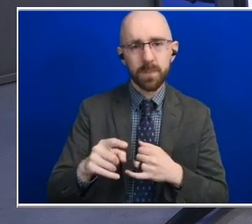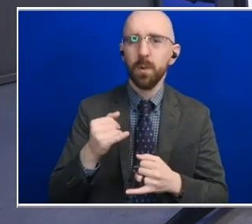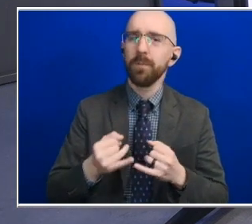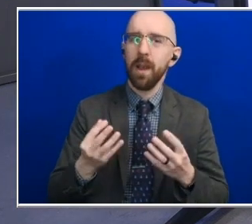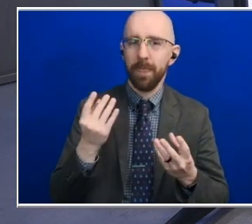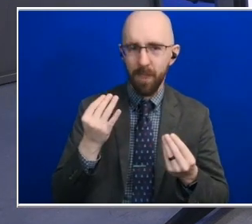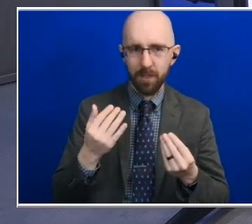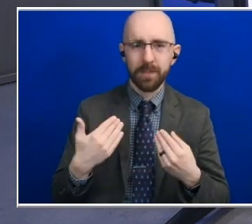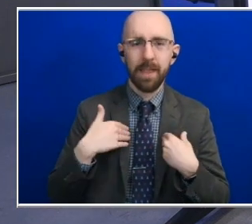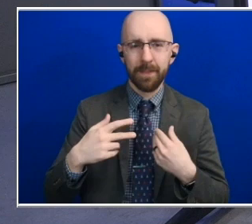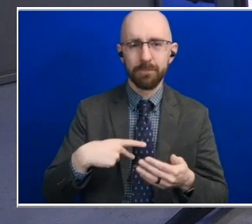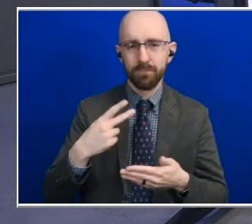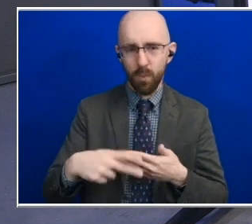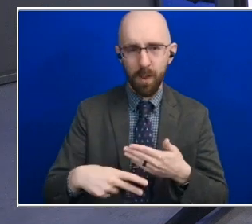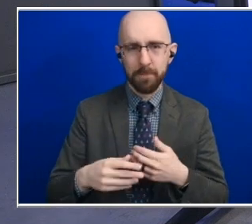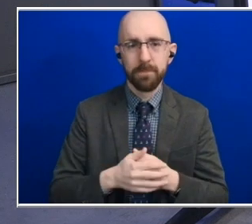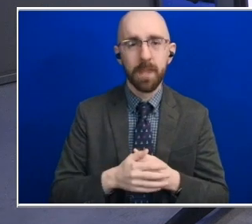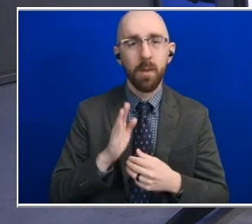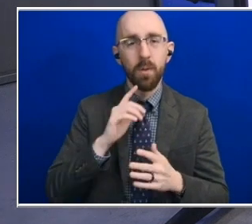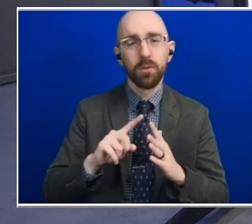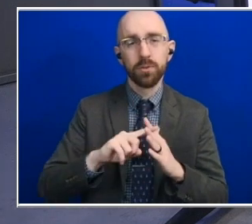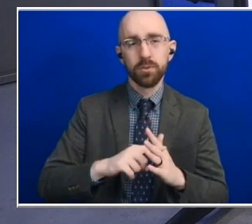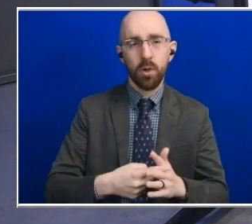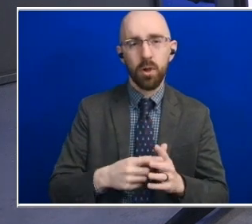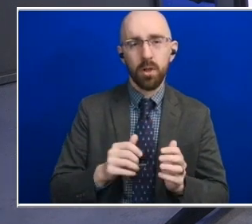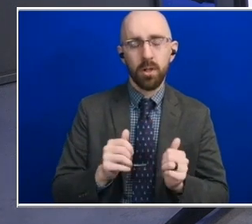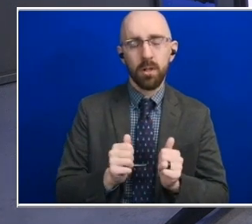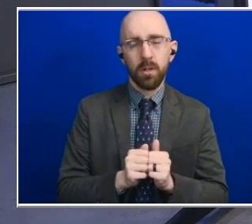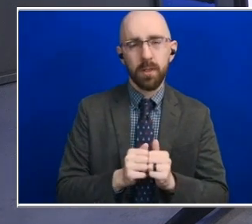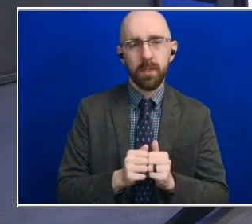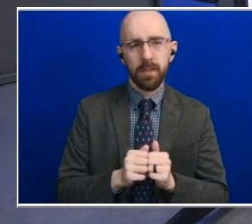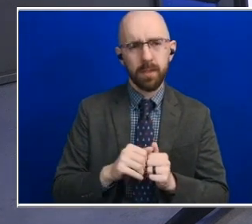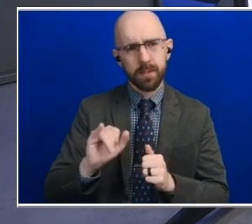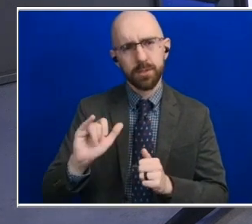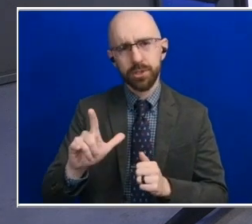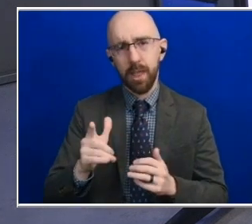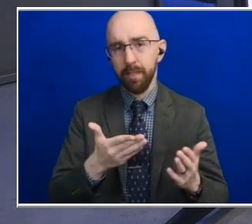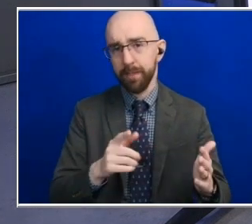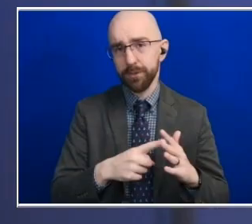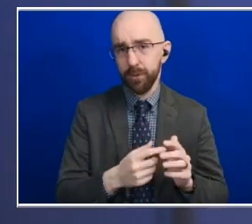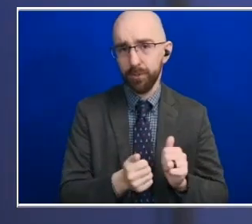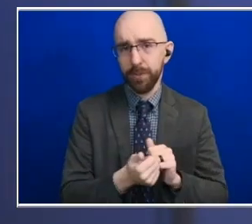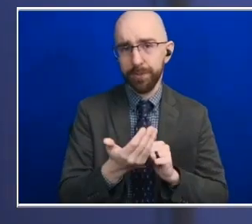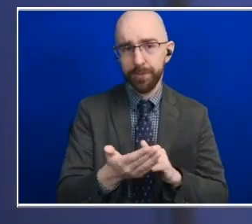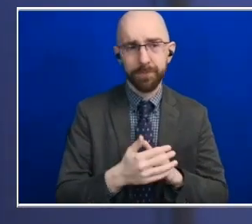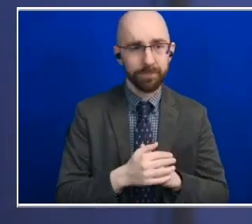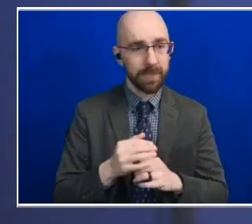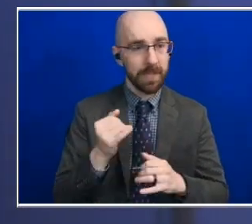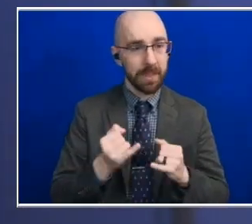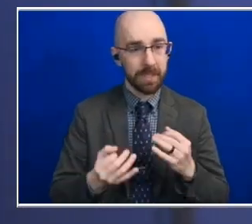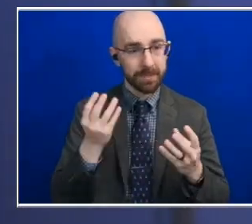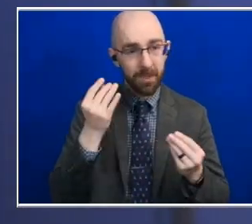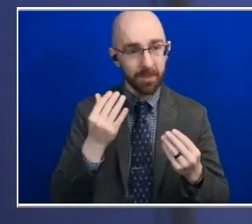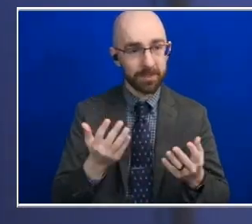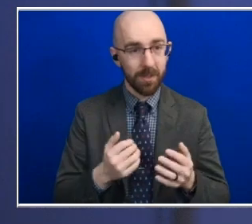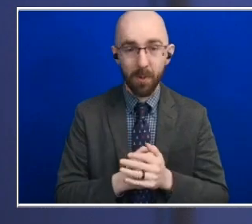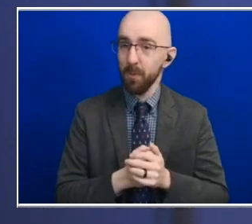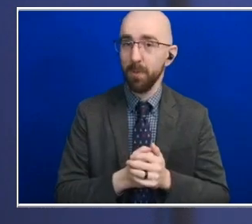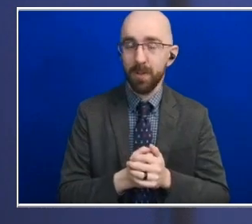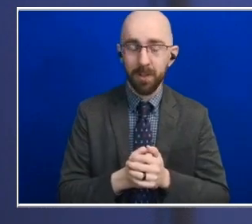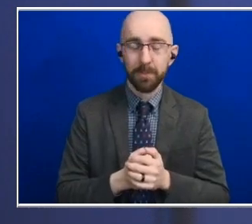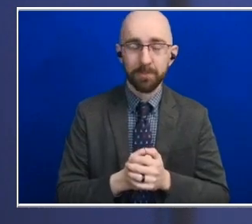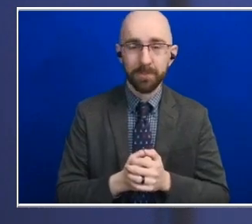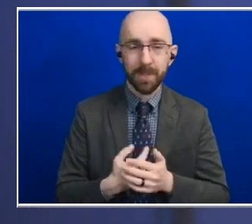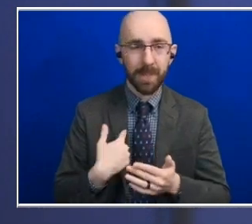today. I'm going to start, actually, Jill, I'm going to start with you. Oh, final thoughts. Oh, goodness. Well, I'm so thankful